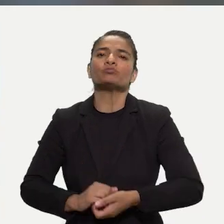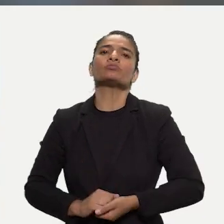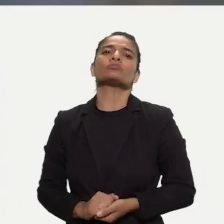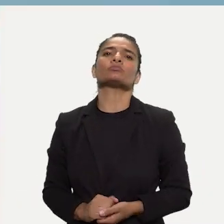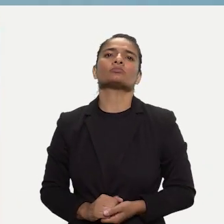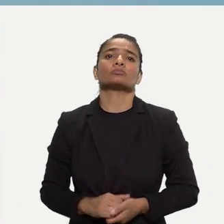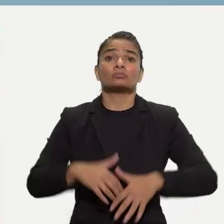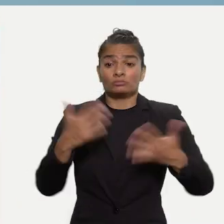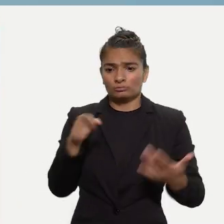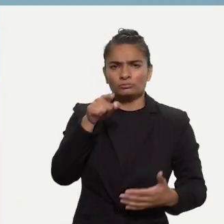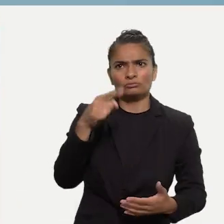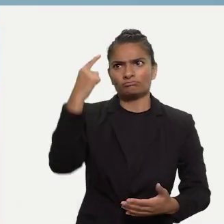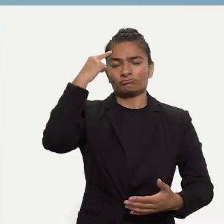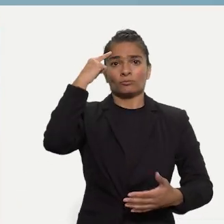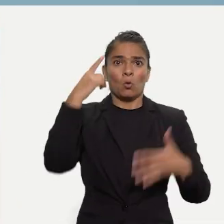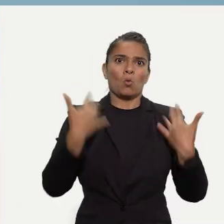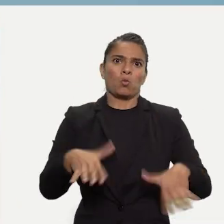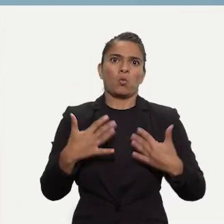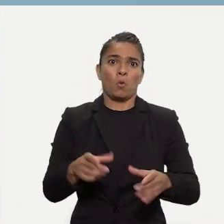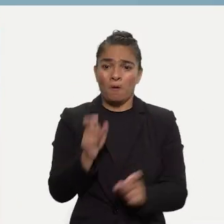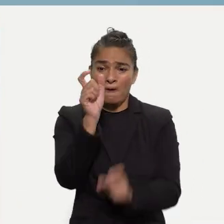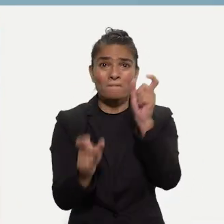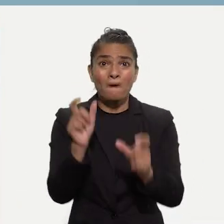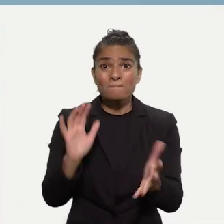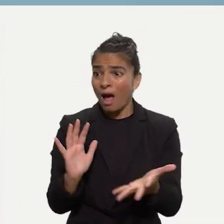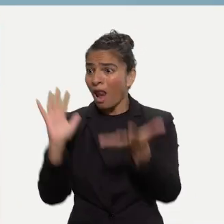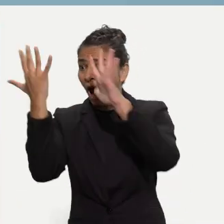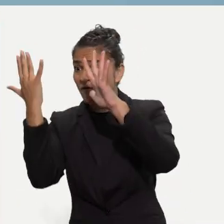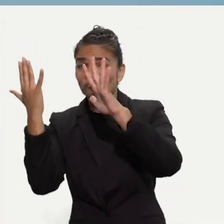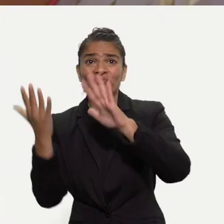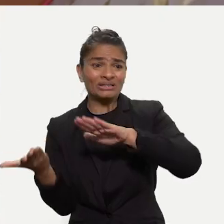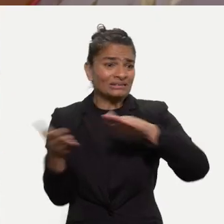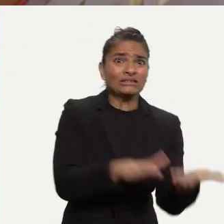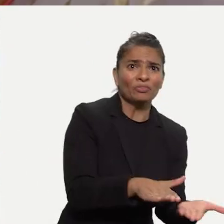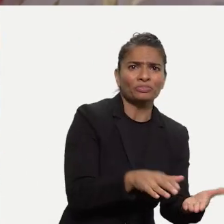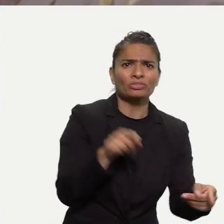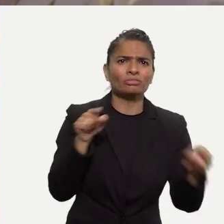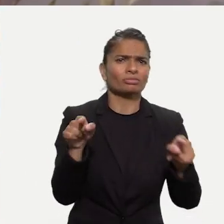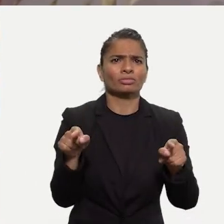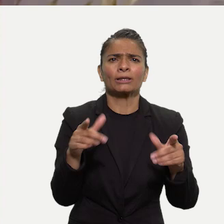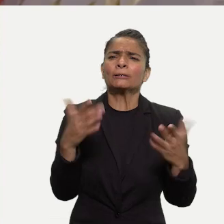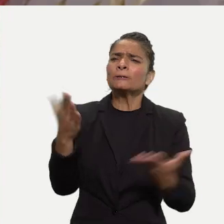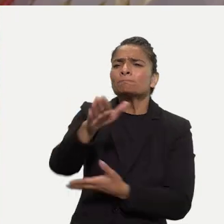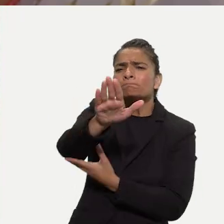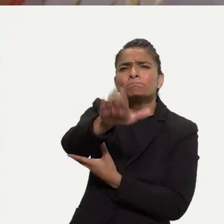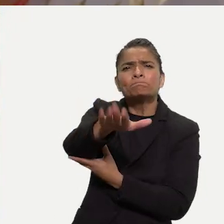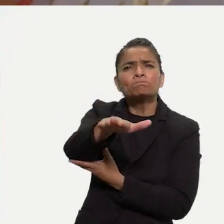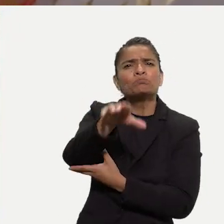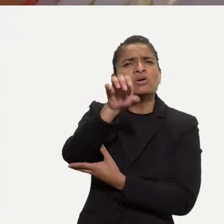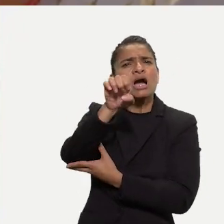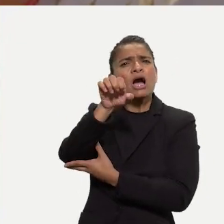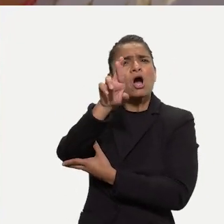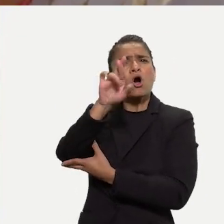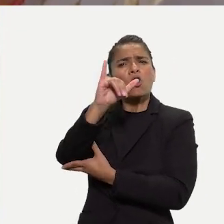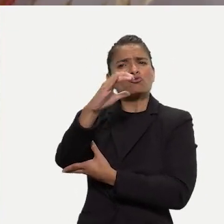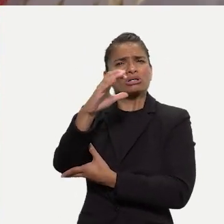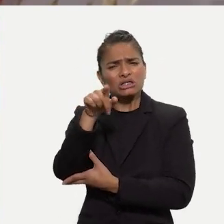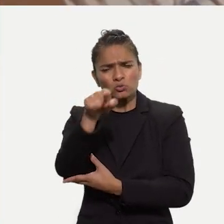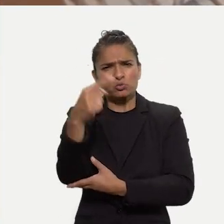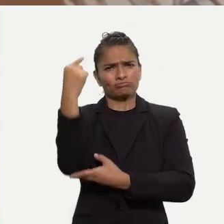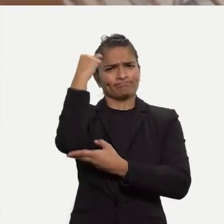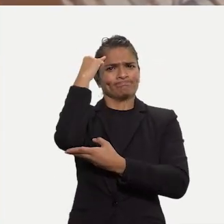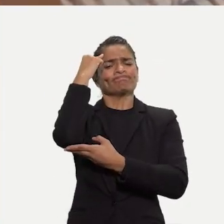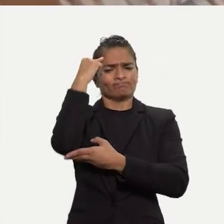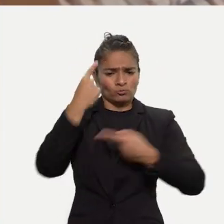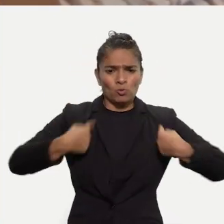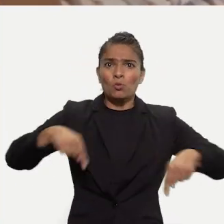events, without careful planning and foresight, disability can be the difference between life and